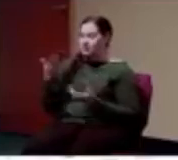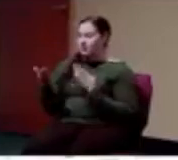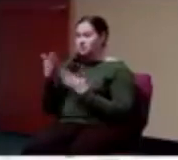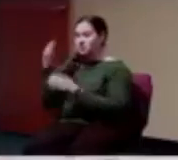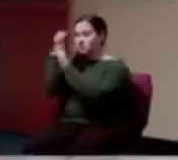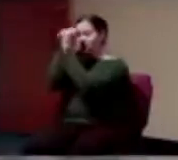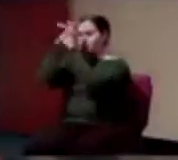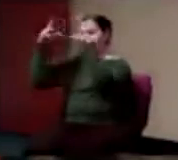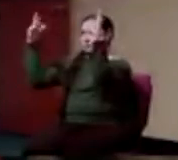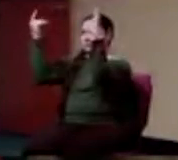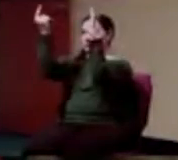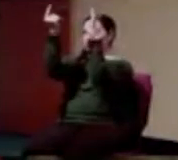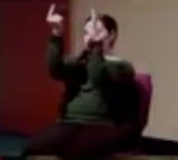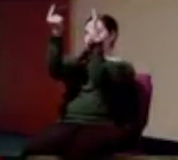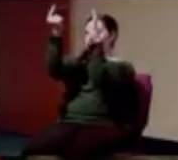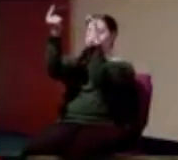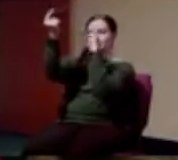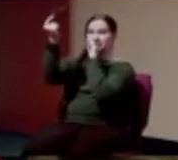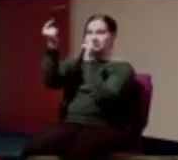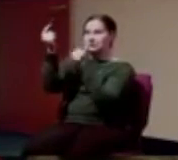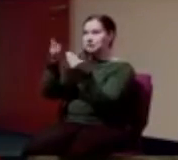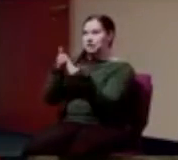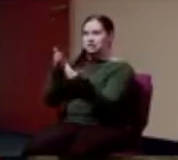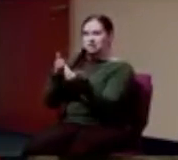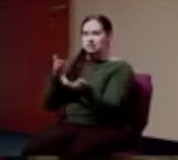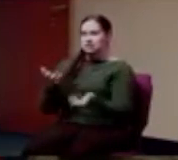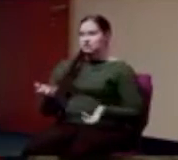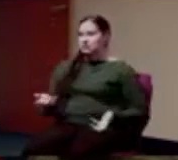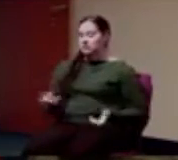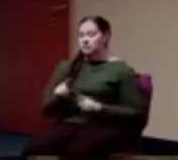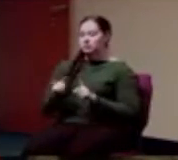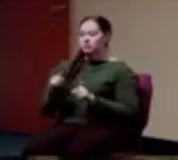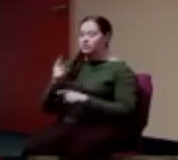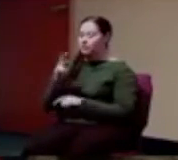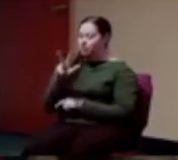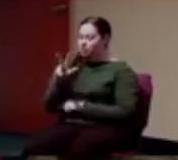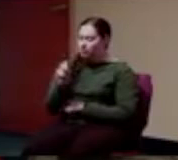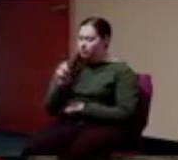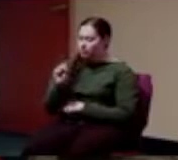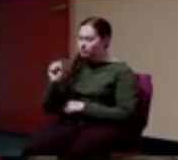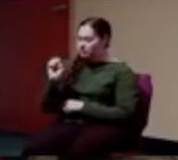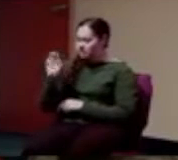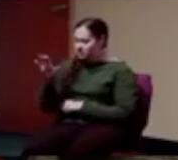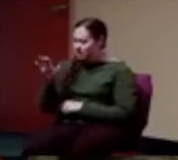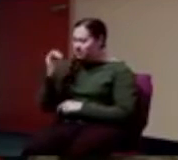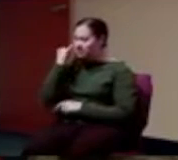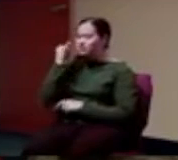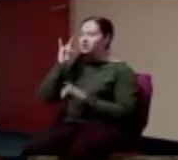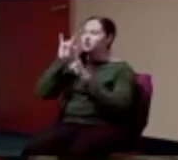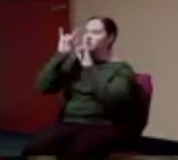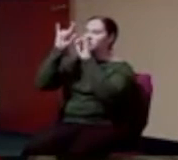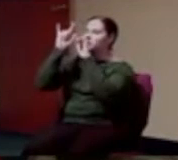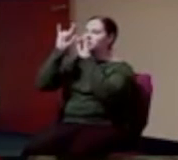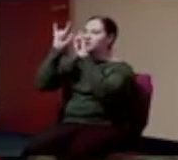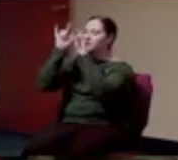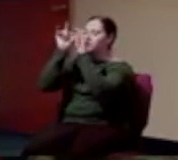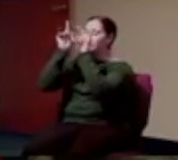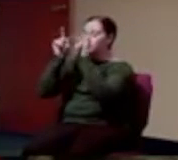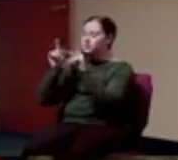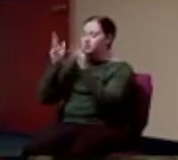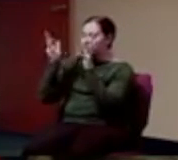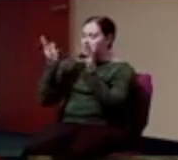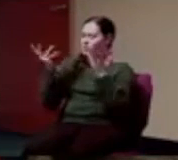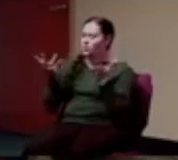thing. But think for the next 30 seconds, if I just loved this person, what would